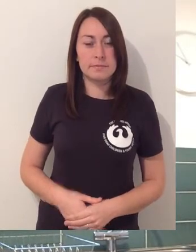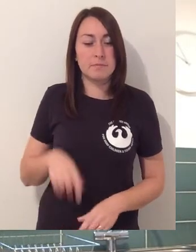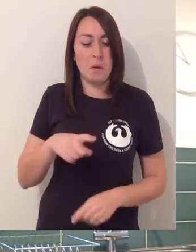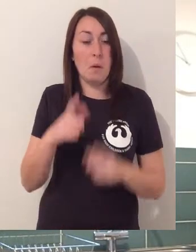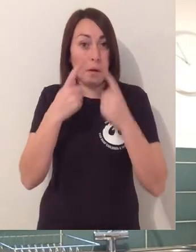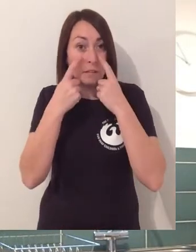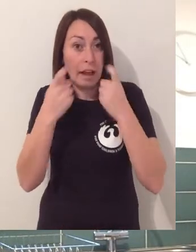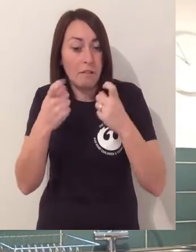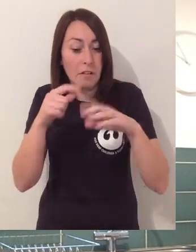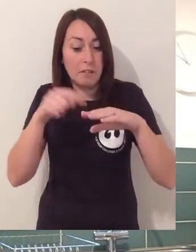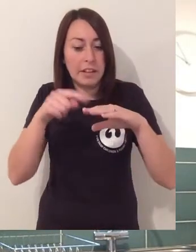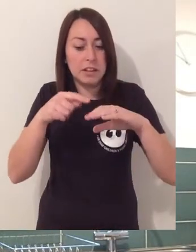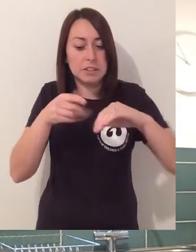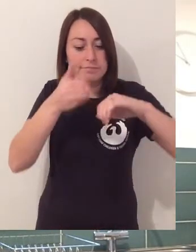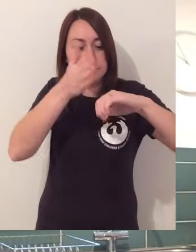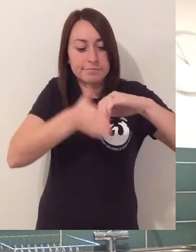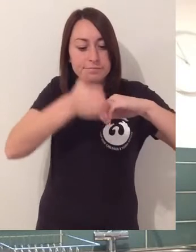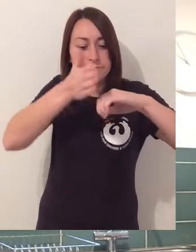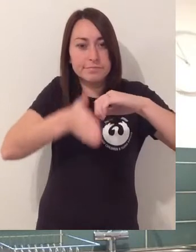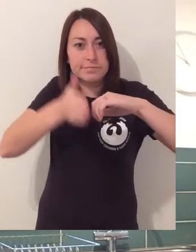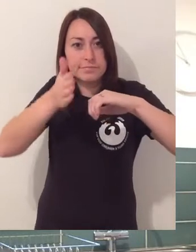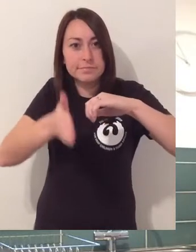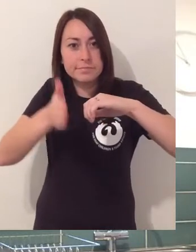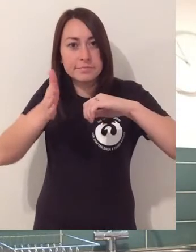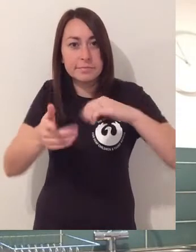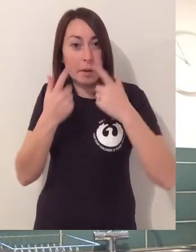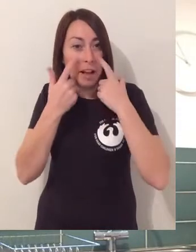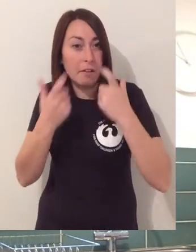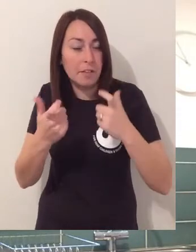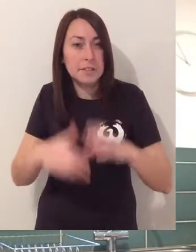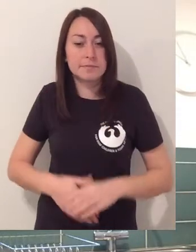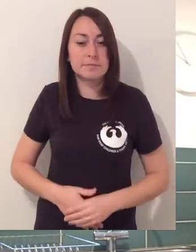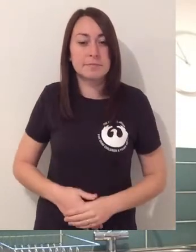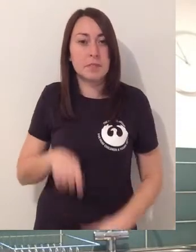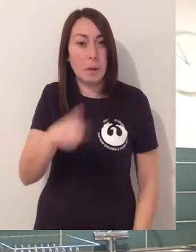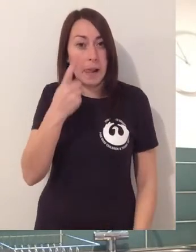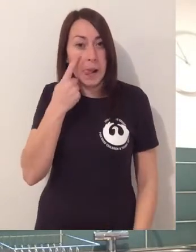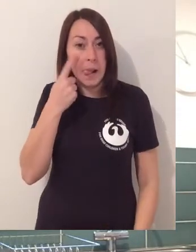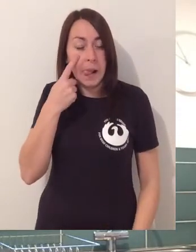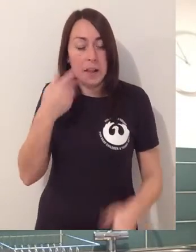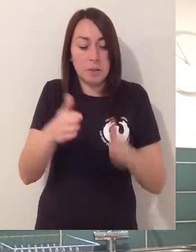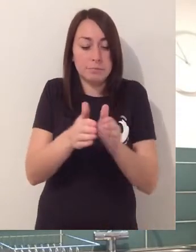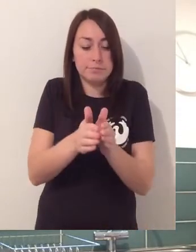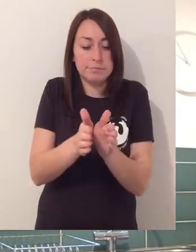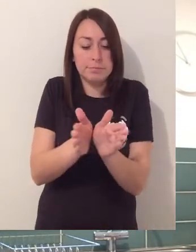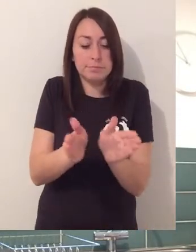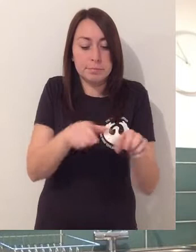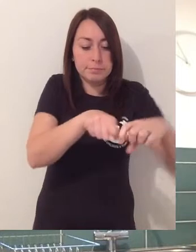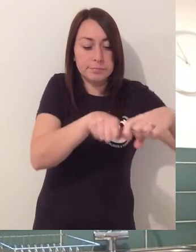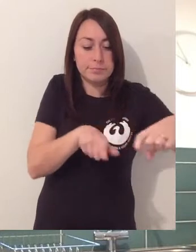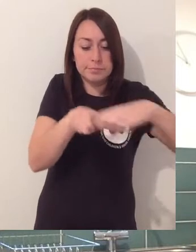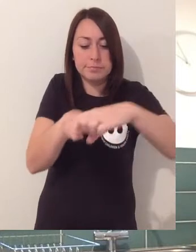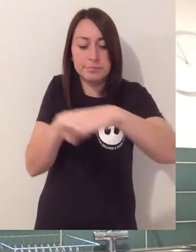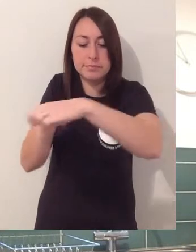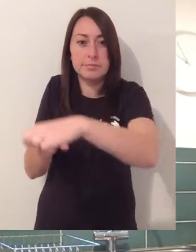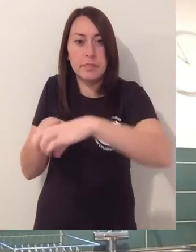Be careful of your fingers at this point. So as you can see, we've got lots of small sections there. Then what you